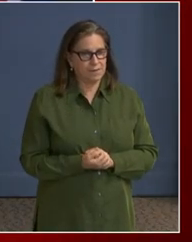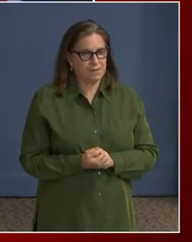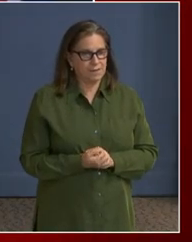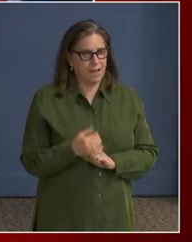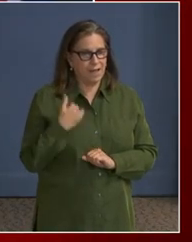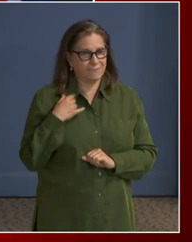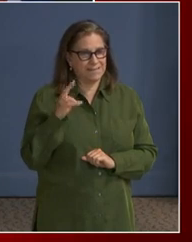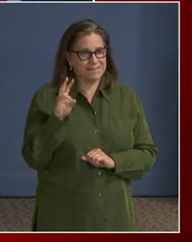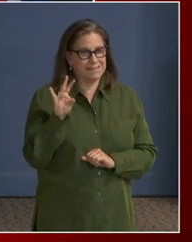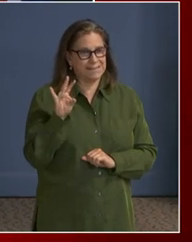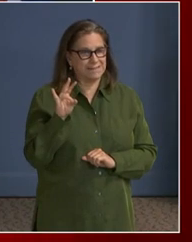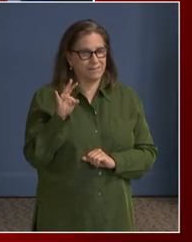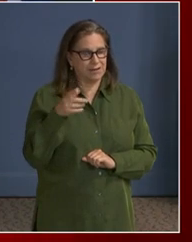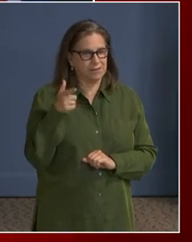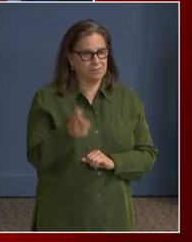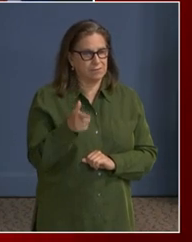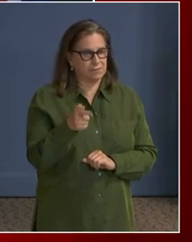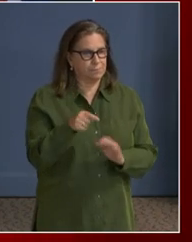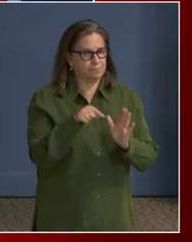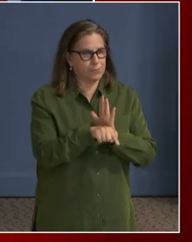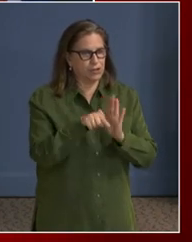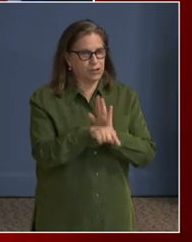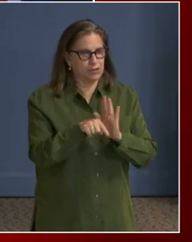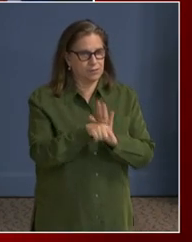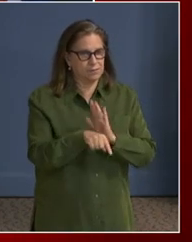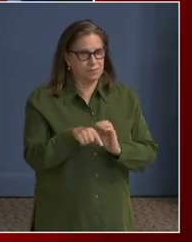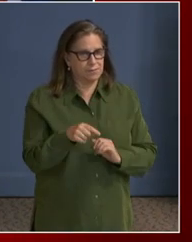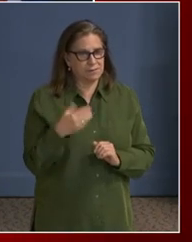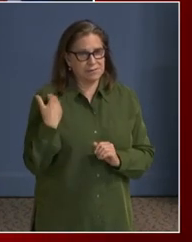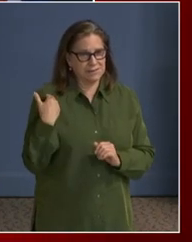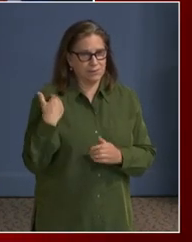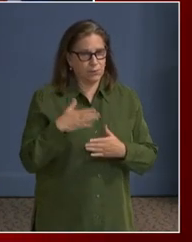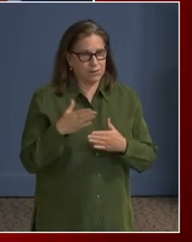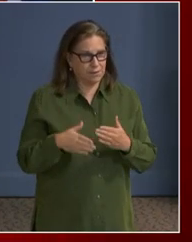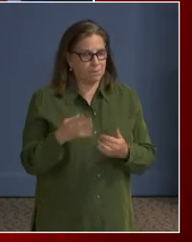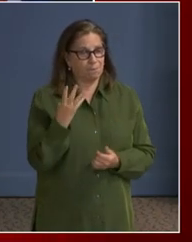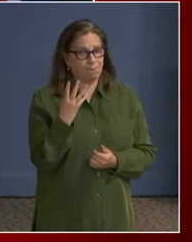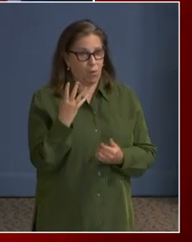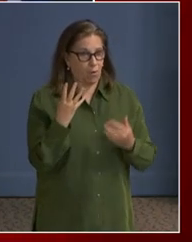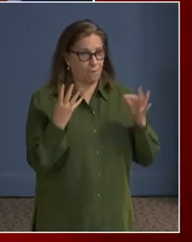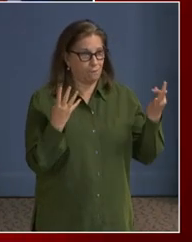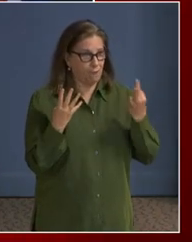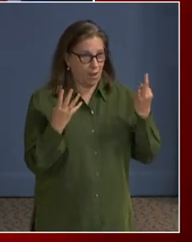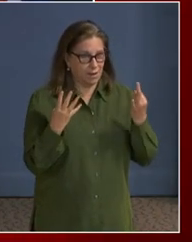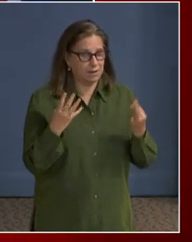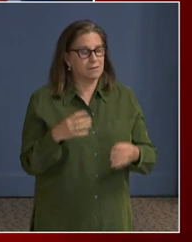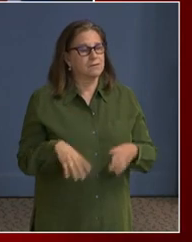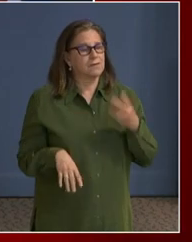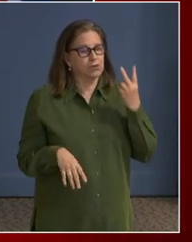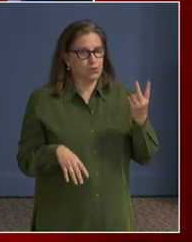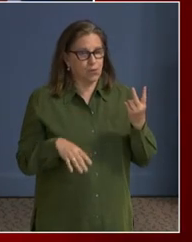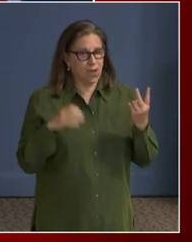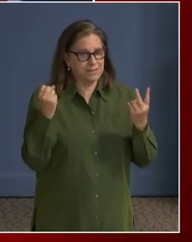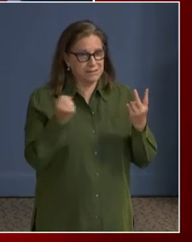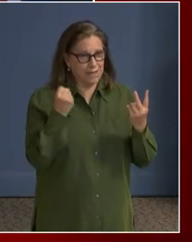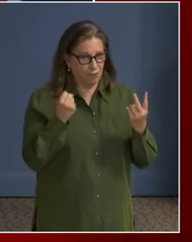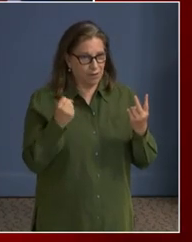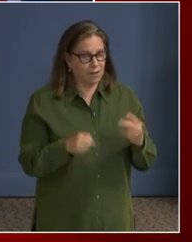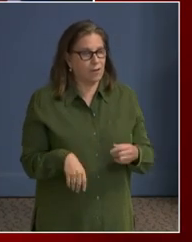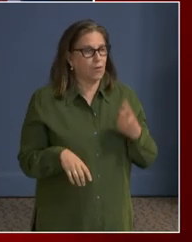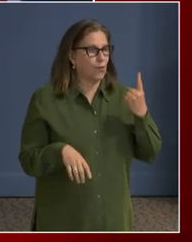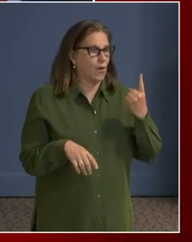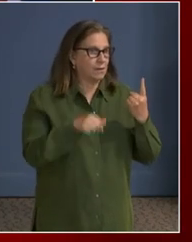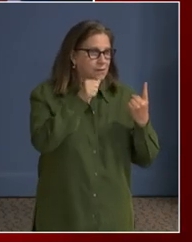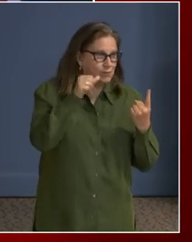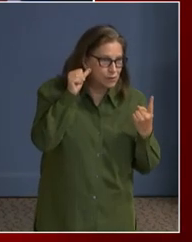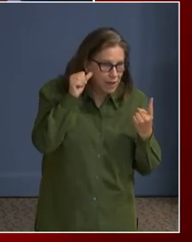know, we had 4 on Friday, 2 on Saturday, and then 1 that happened yesterday where the victim in